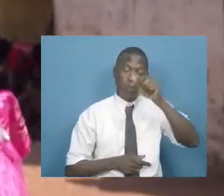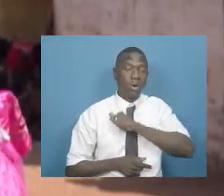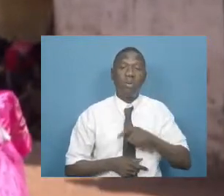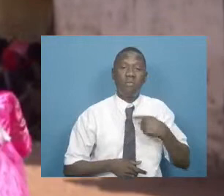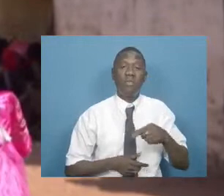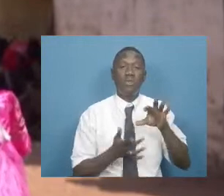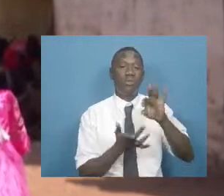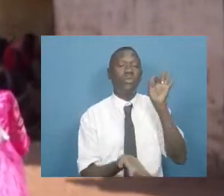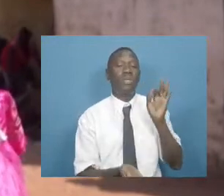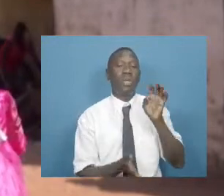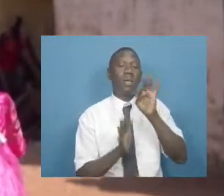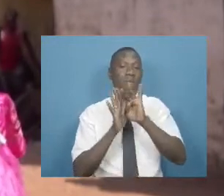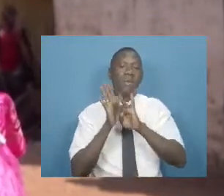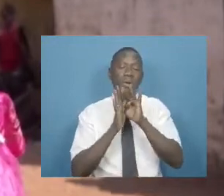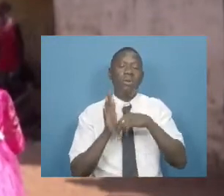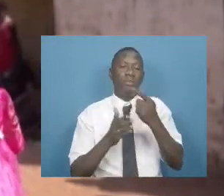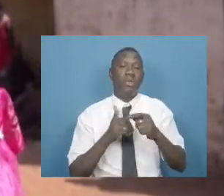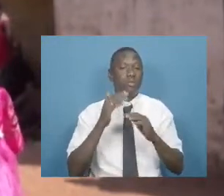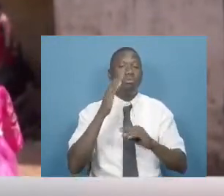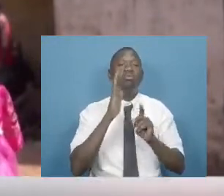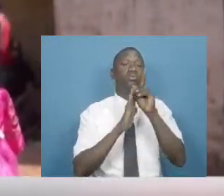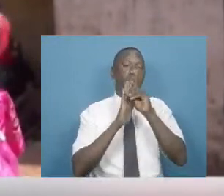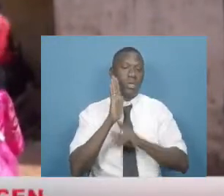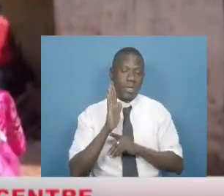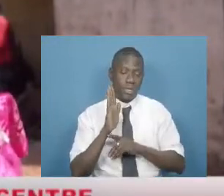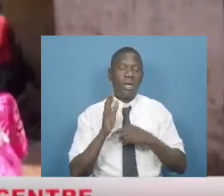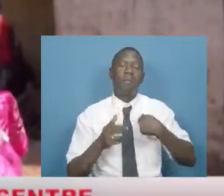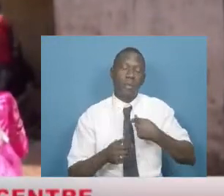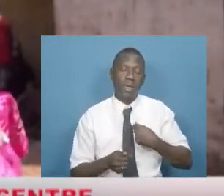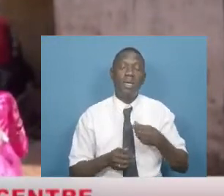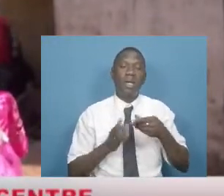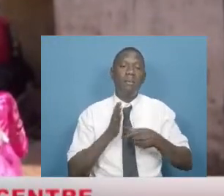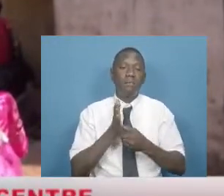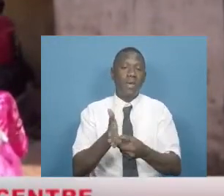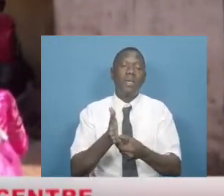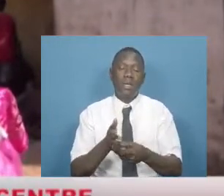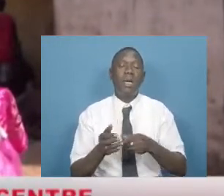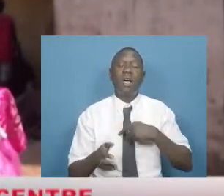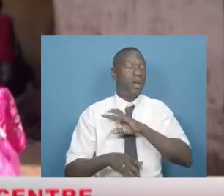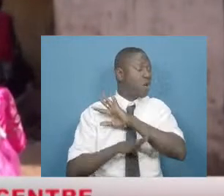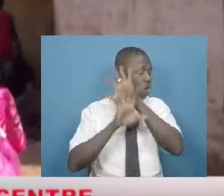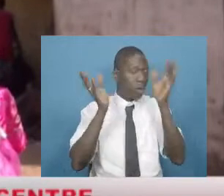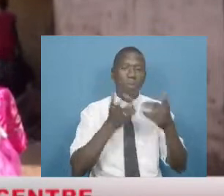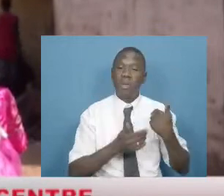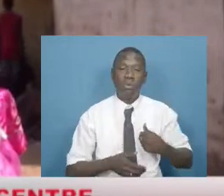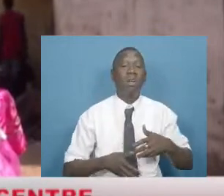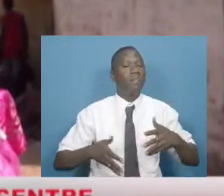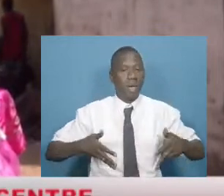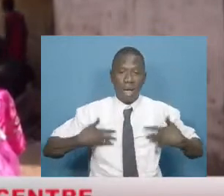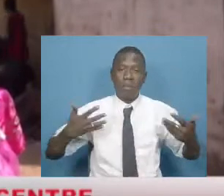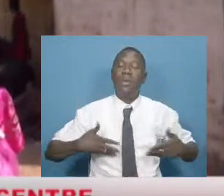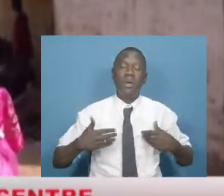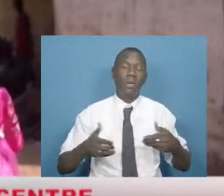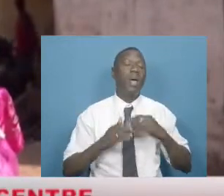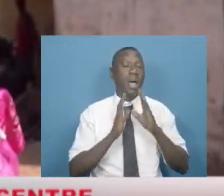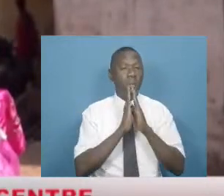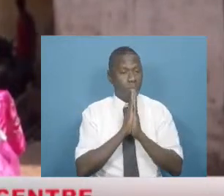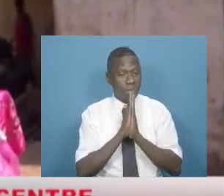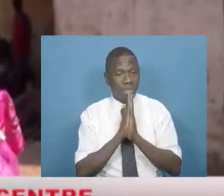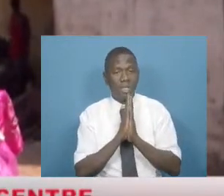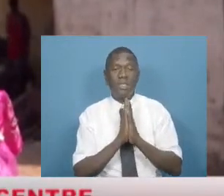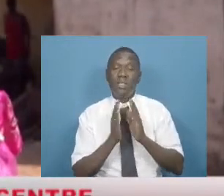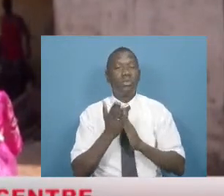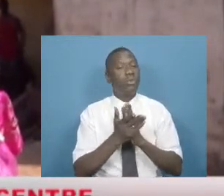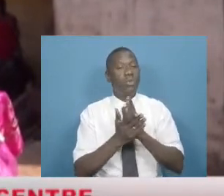such a project. I, the Alcalo, and all the people of Farato are very happy. I pray that peace continues to reign